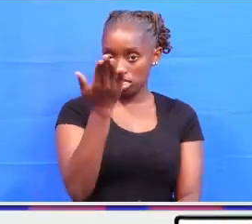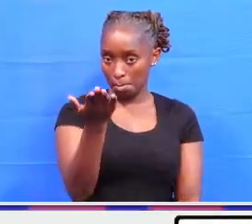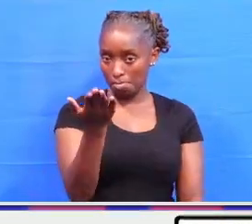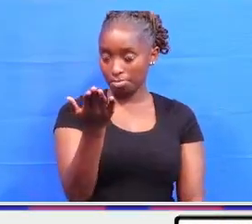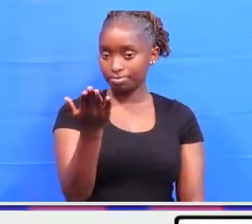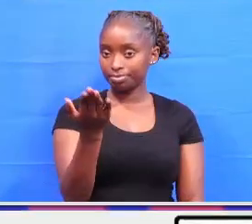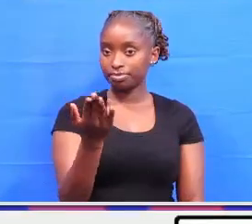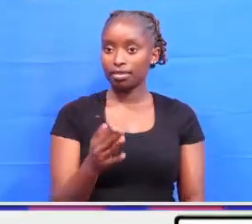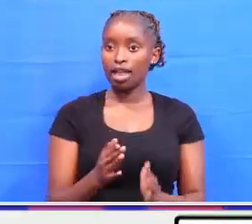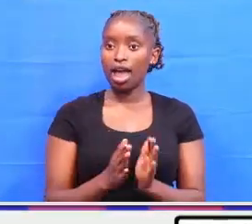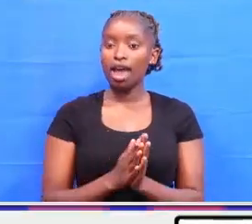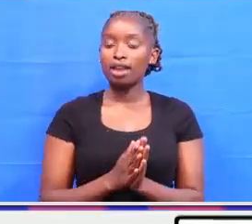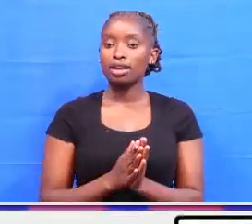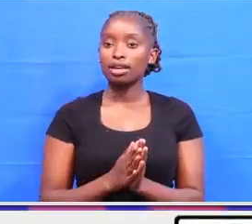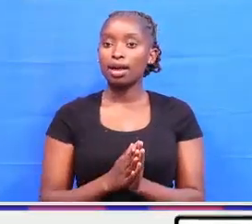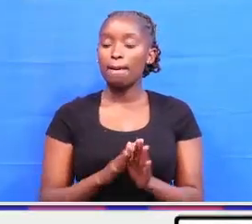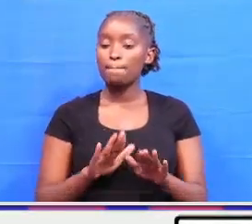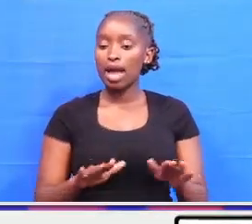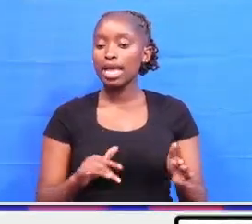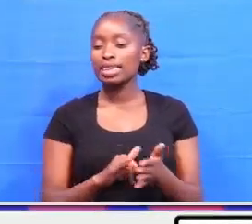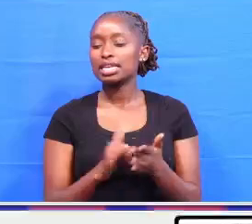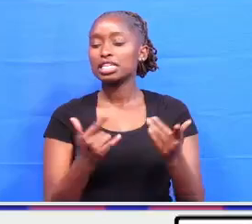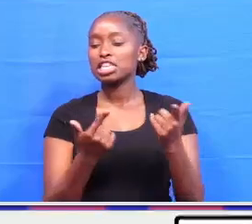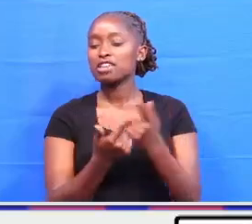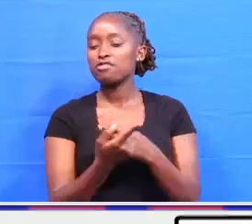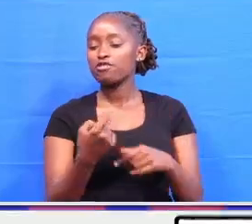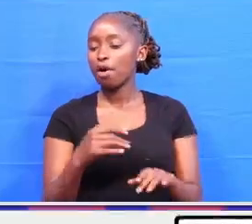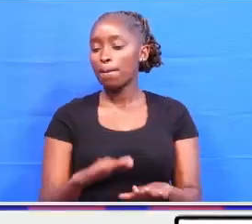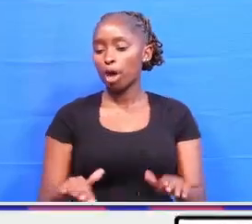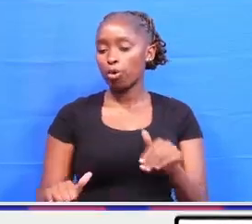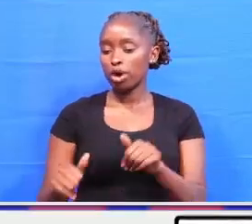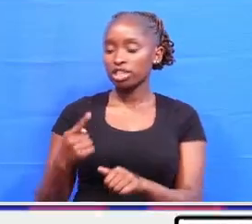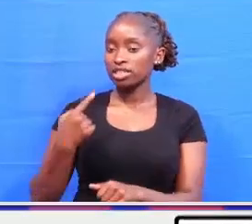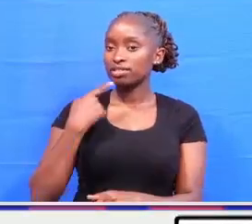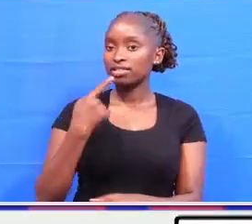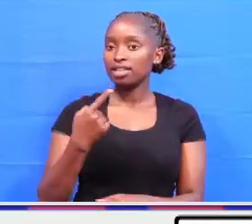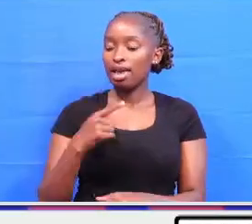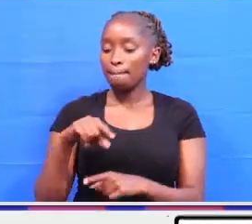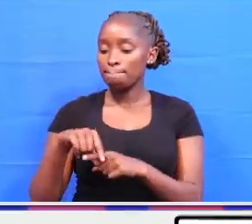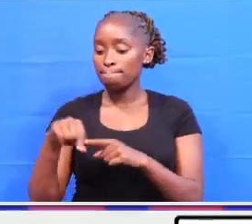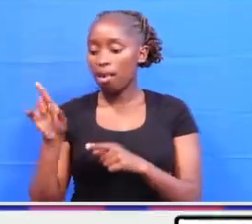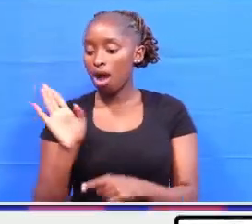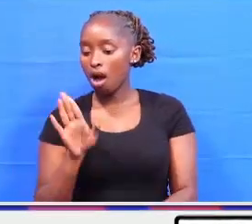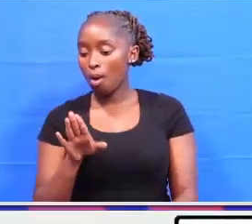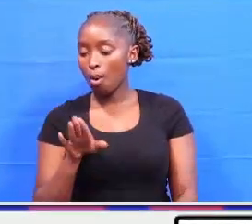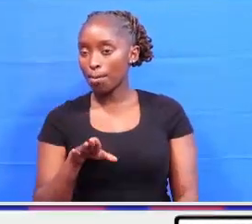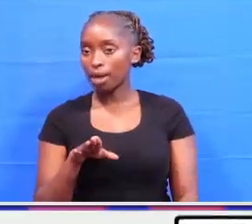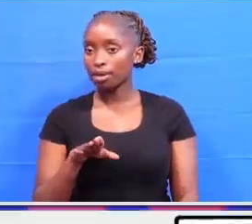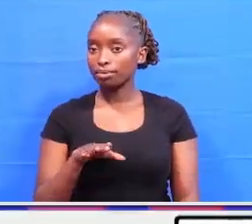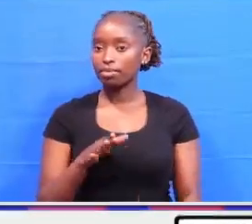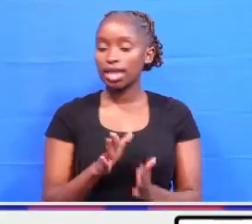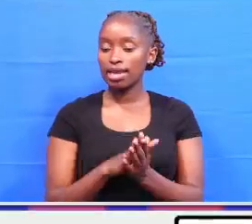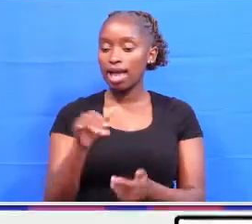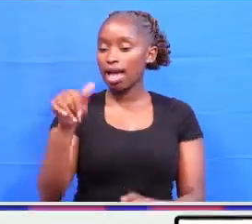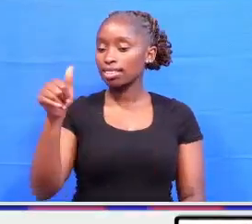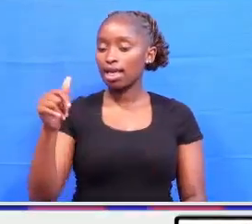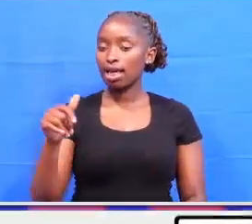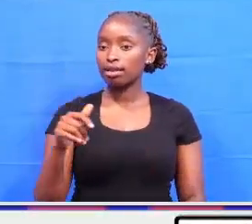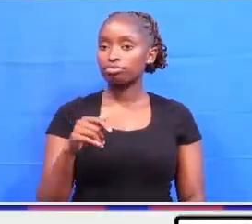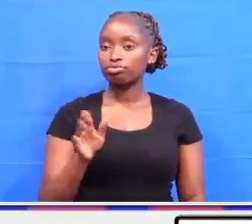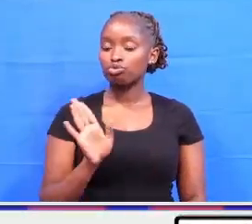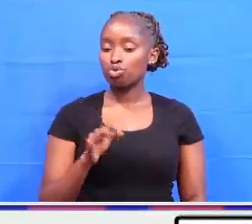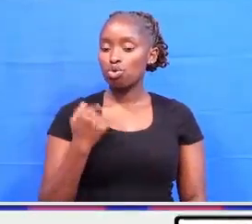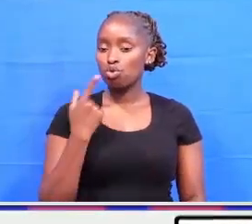So because that market today is different from the market that would say is the mama mboga mm-hmm. and the other ladies that we who have been